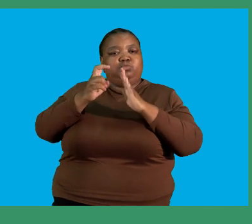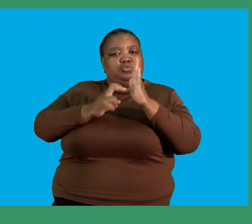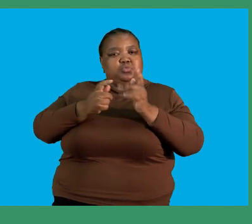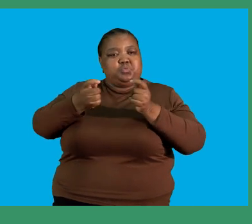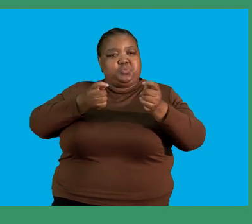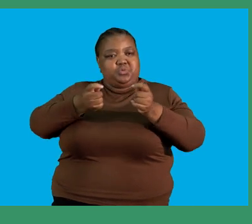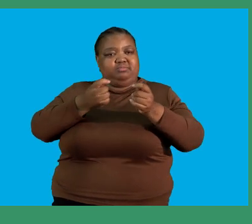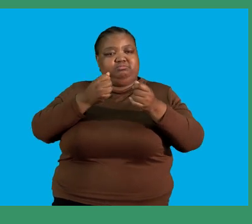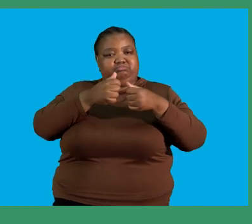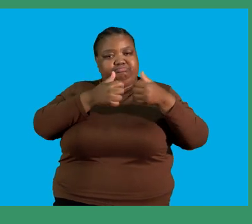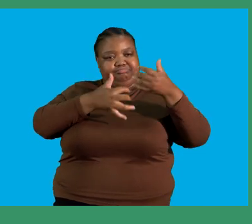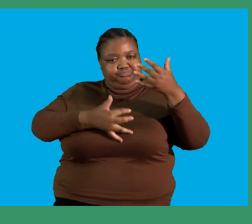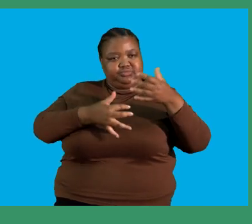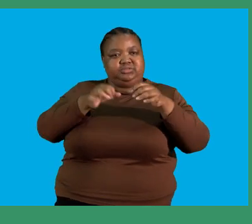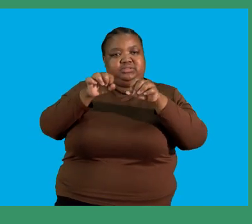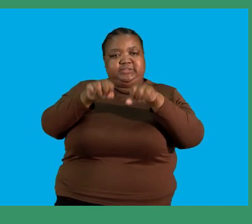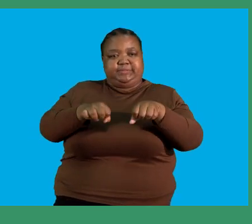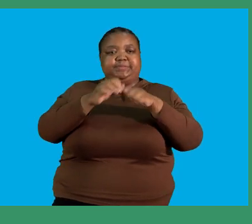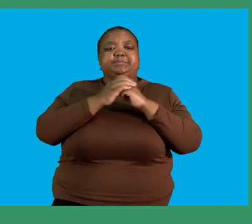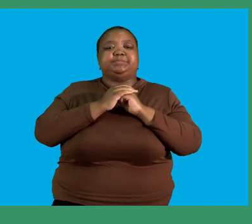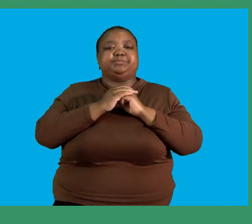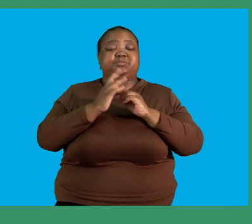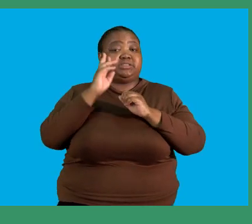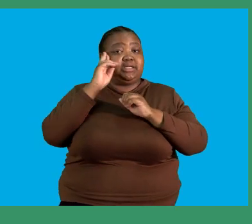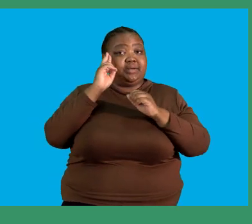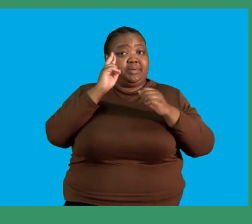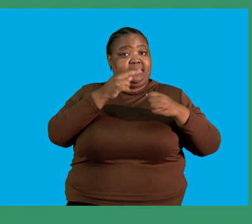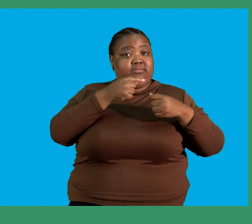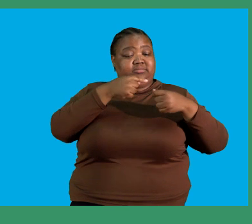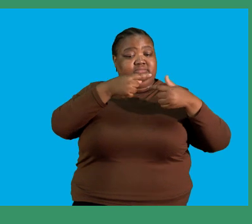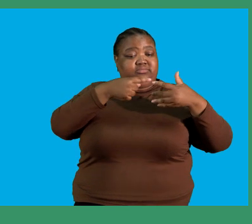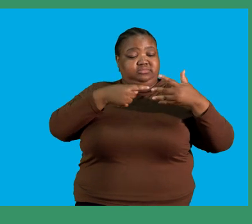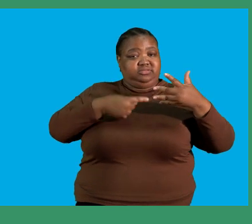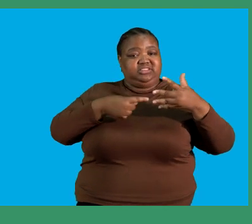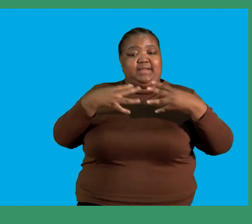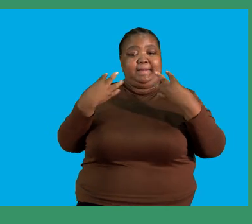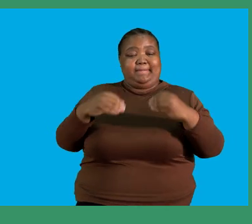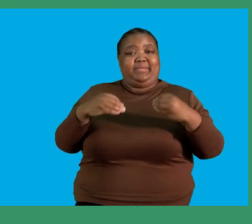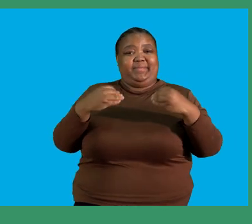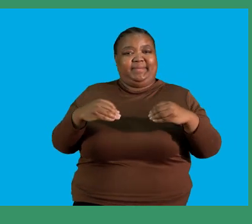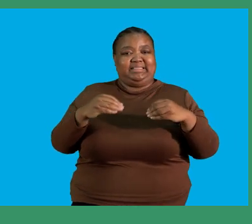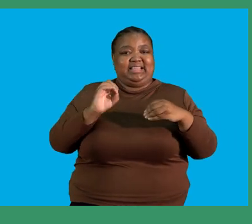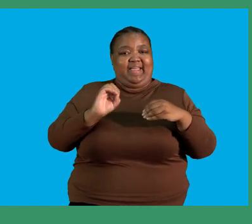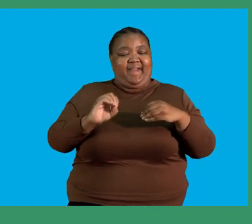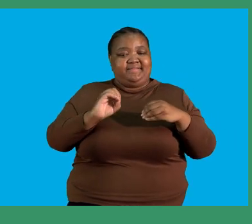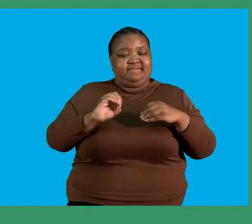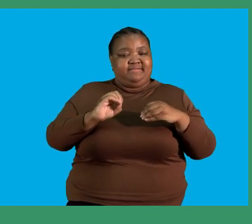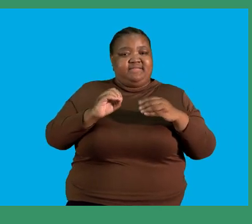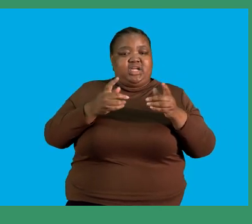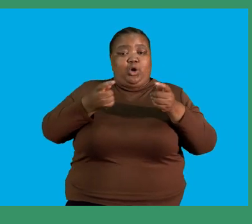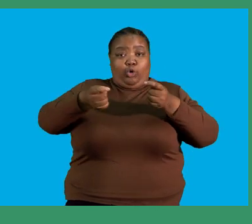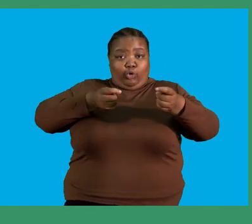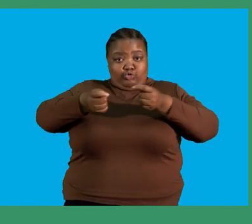and so forth. Now remember that all these are components which businesses only have